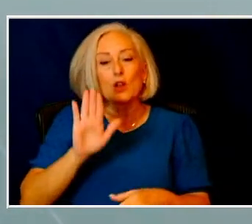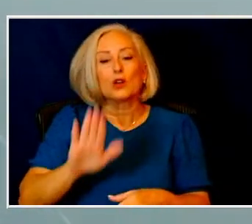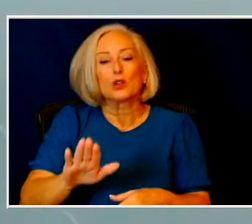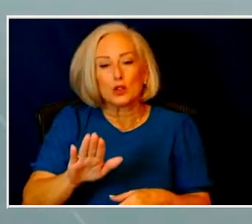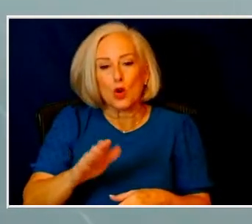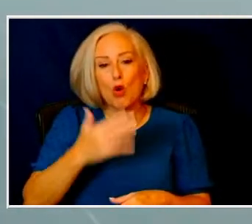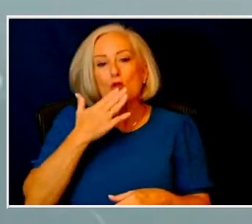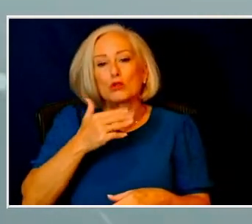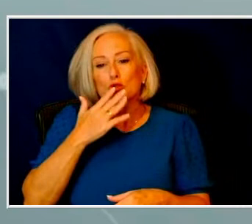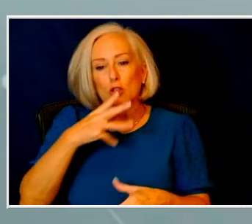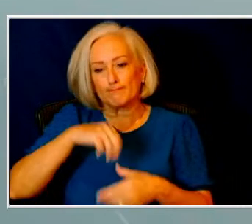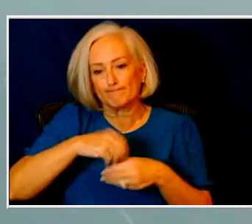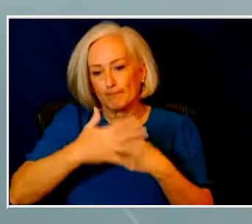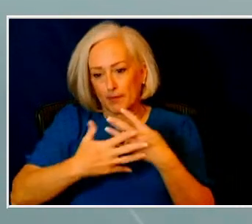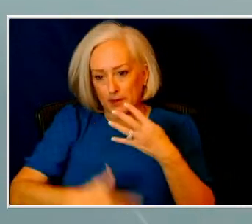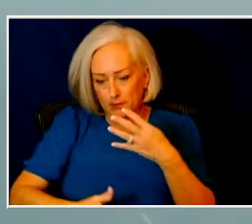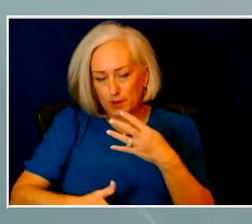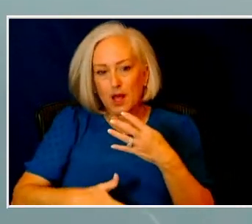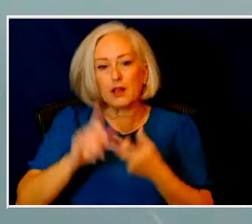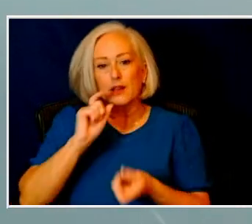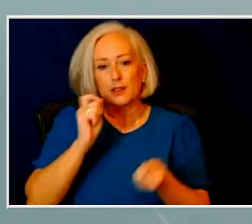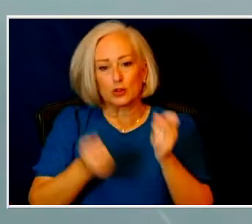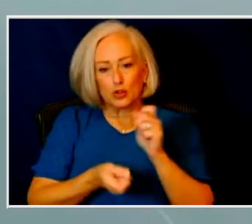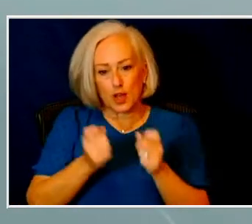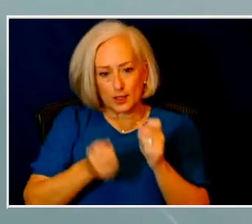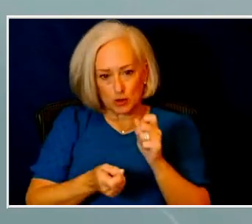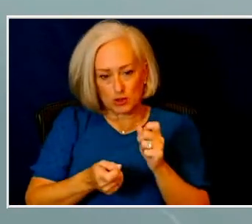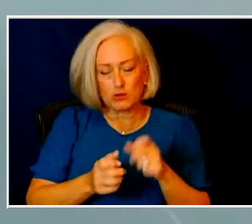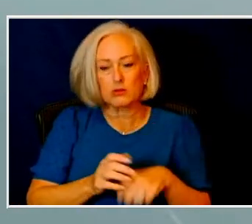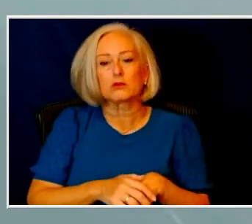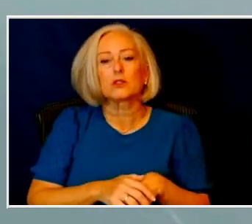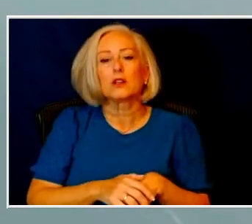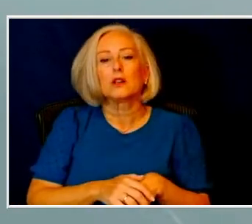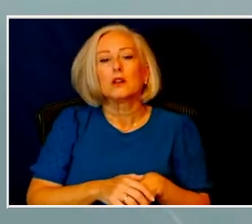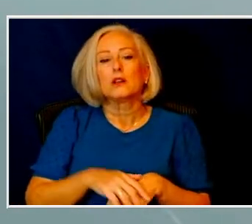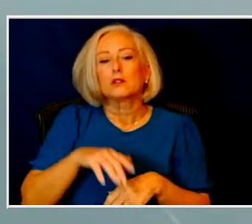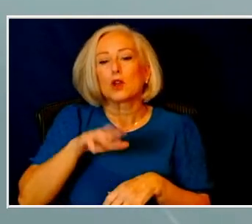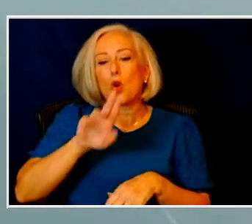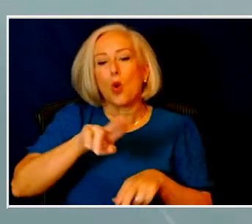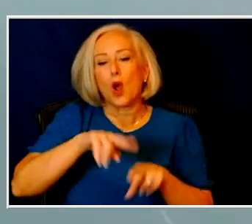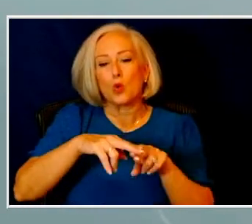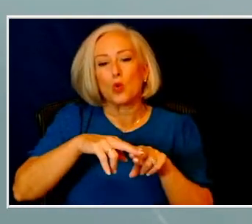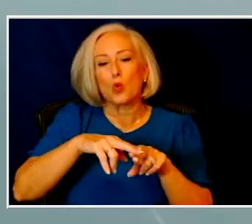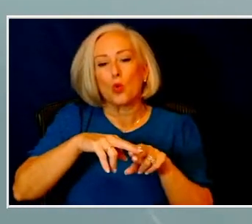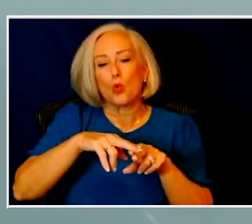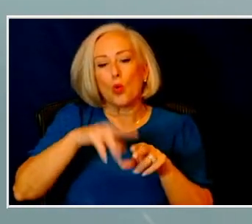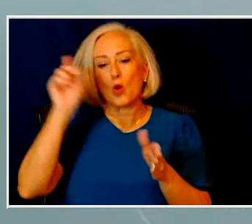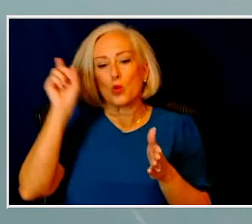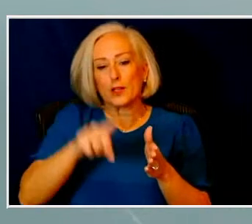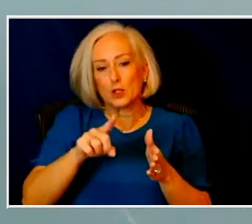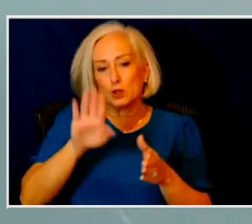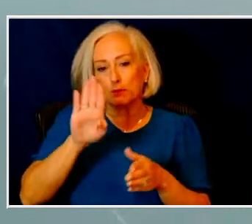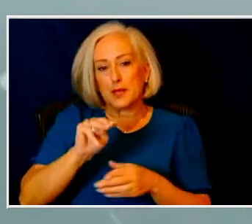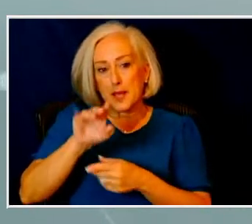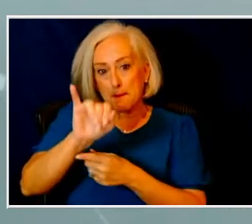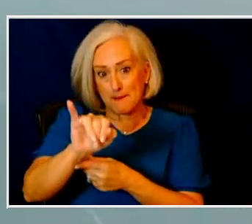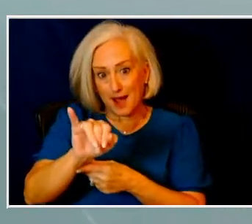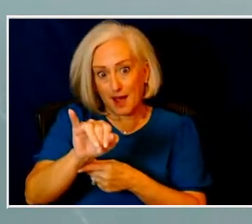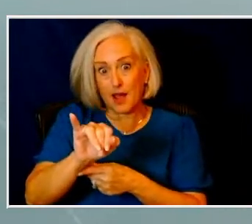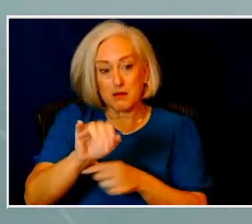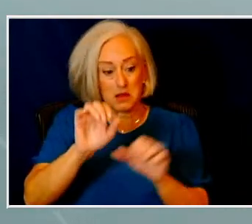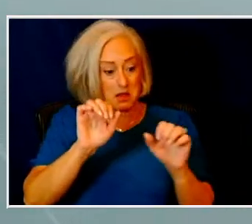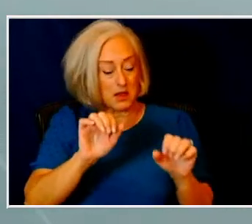weight loss. So the BMI going down puts you at, it's an indicator, not a full indicator, because you can